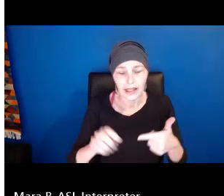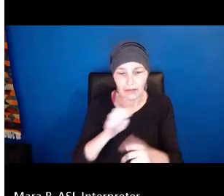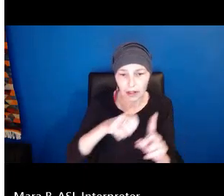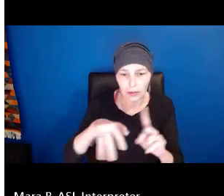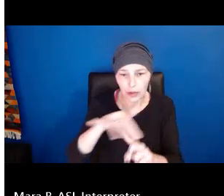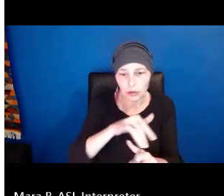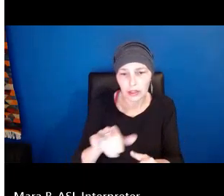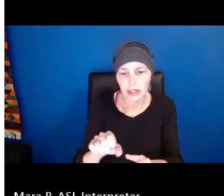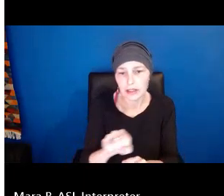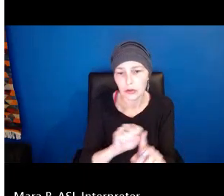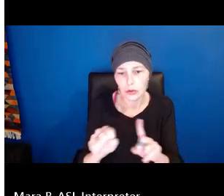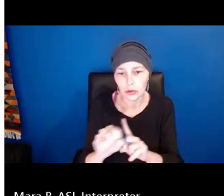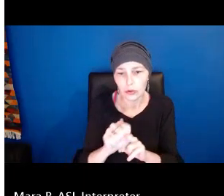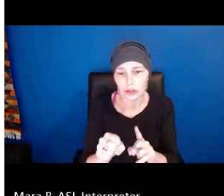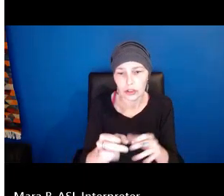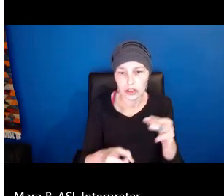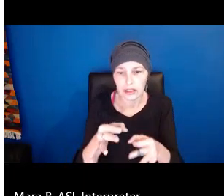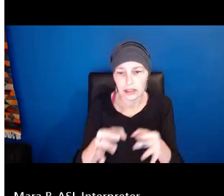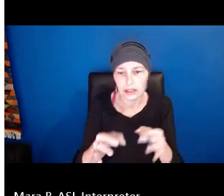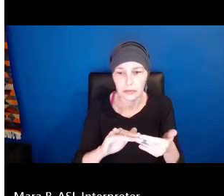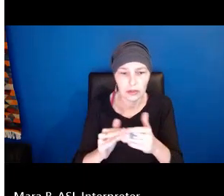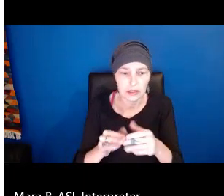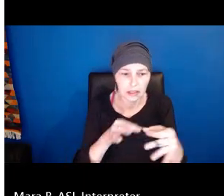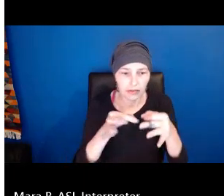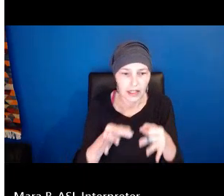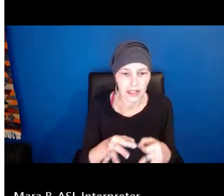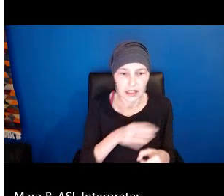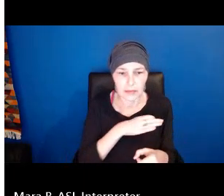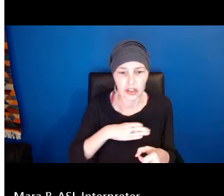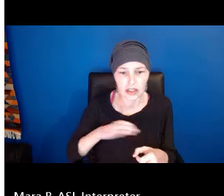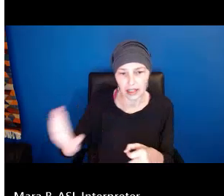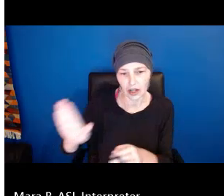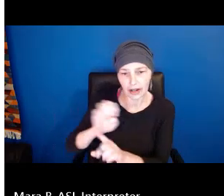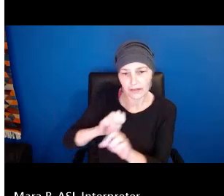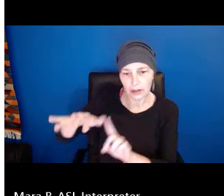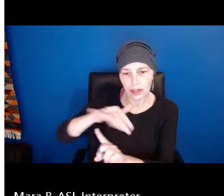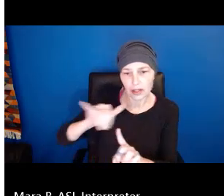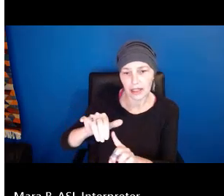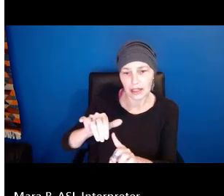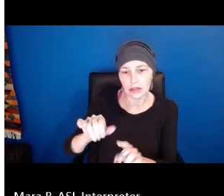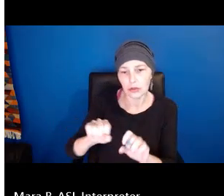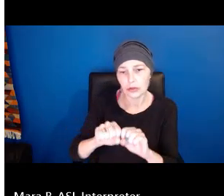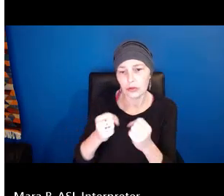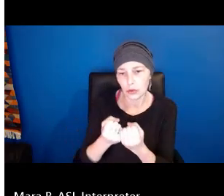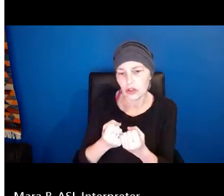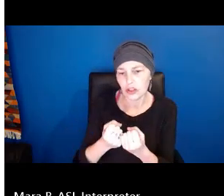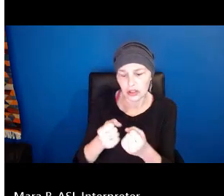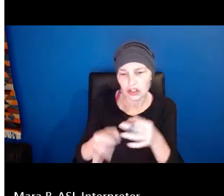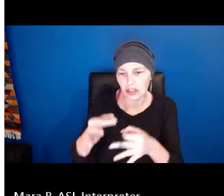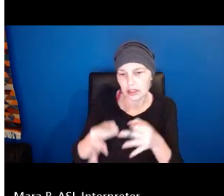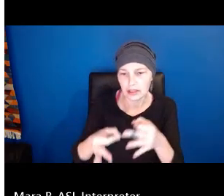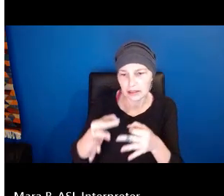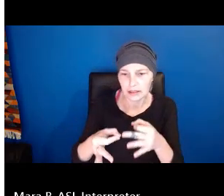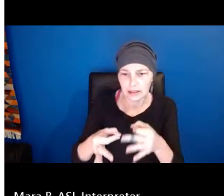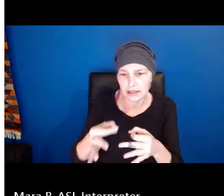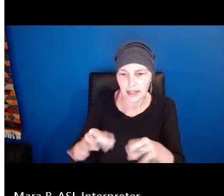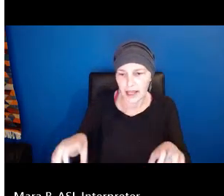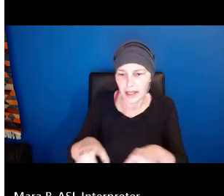justice communities as defined in the Commission's Environmental and Social Justice Action Plan.